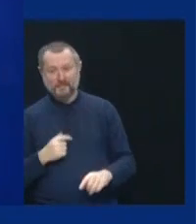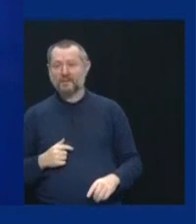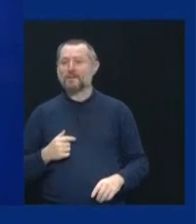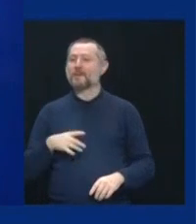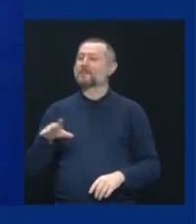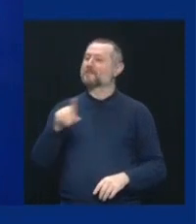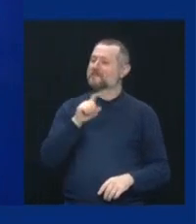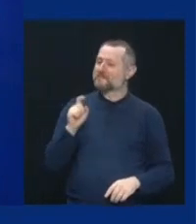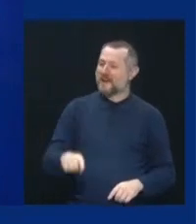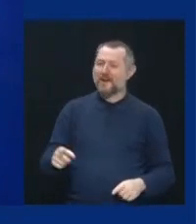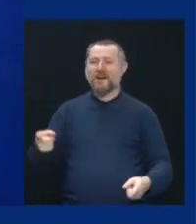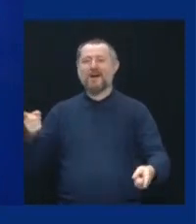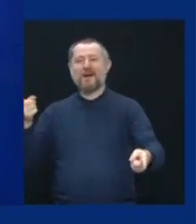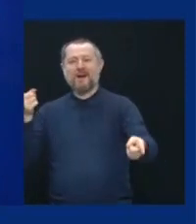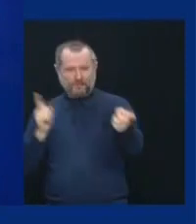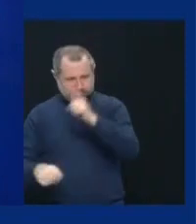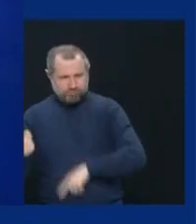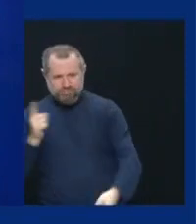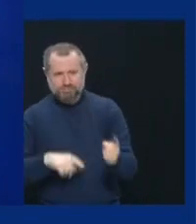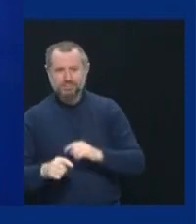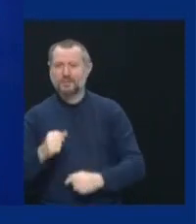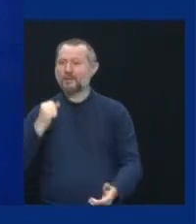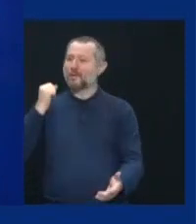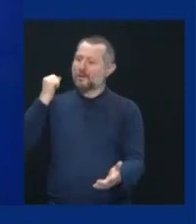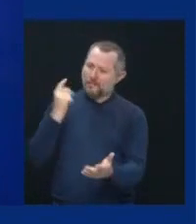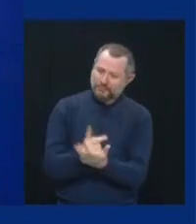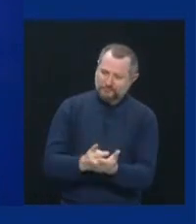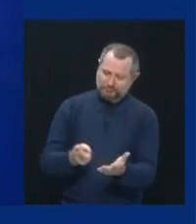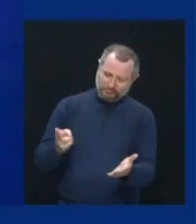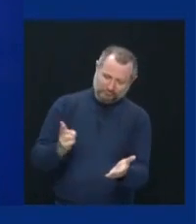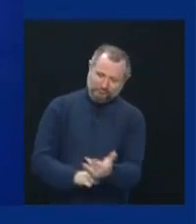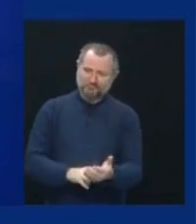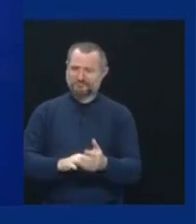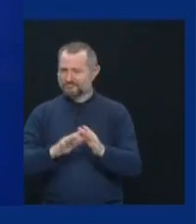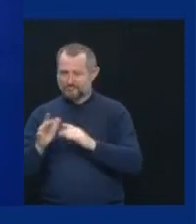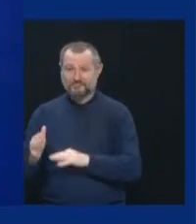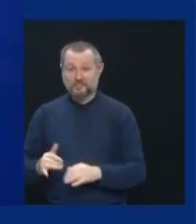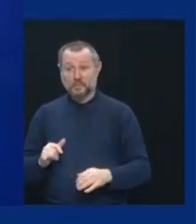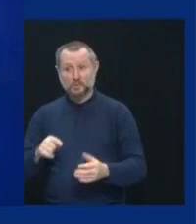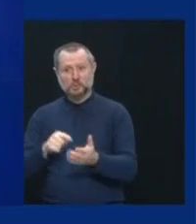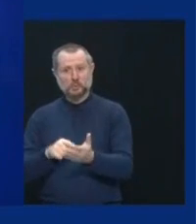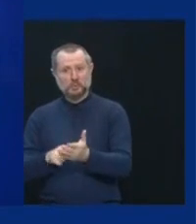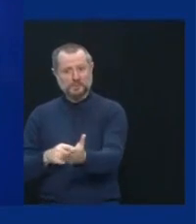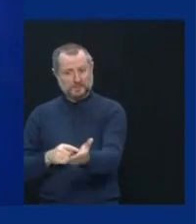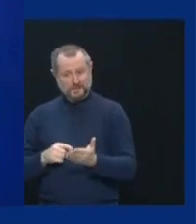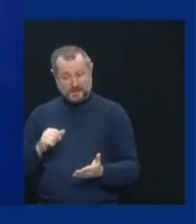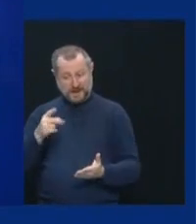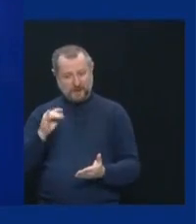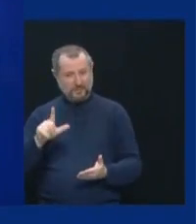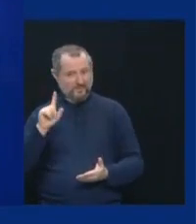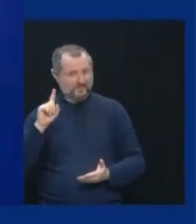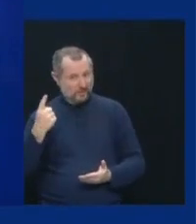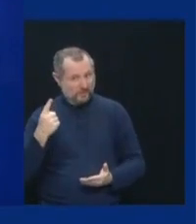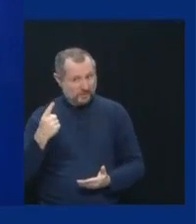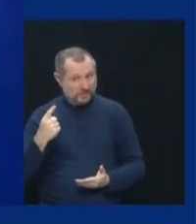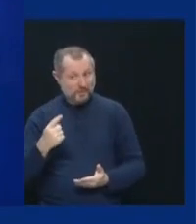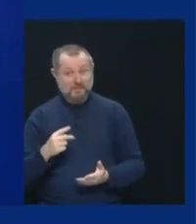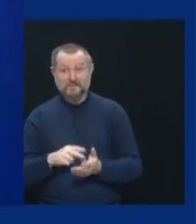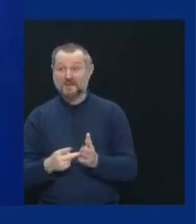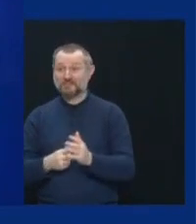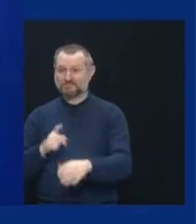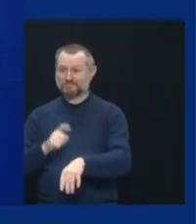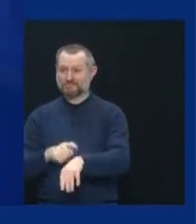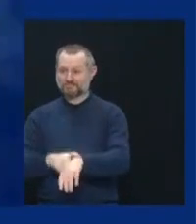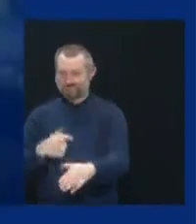to an agreement and get a bill signed, and that's by April 1. And April 1, tick, tick, tick, tick, tick,